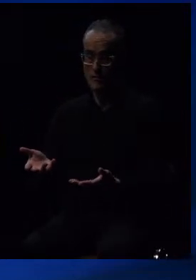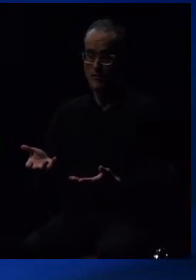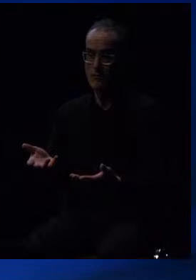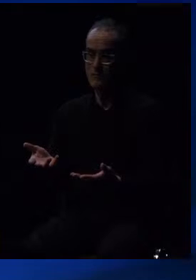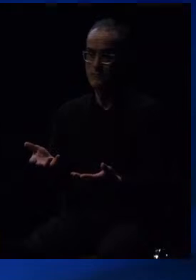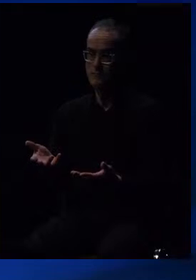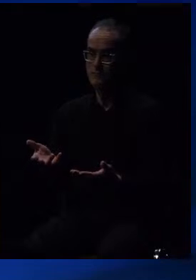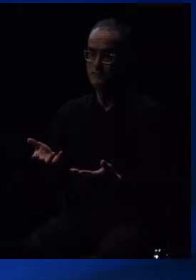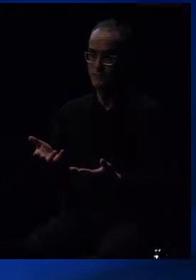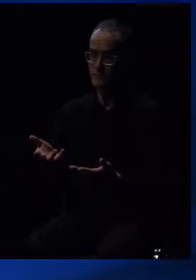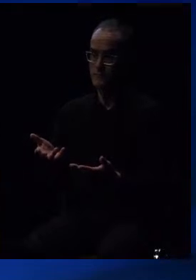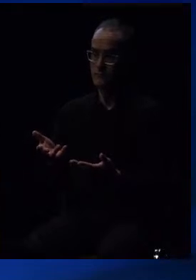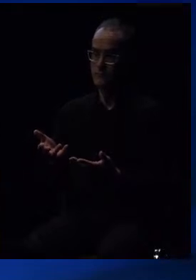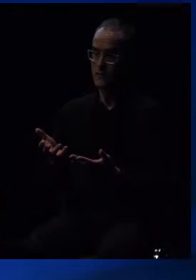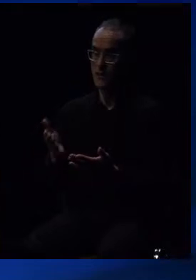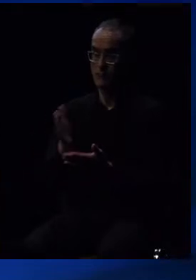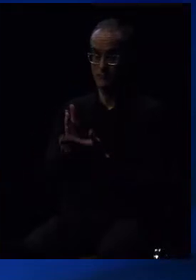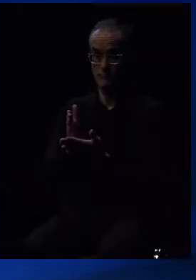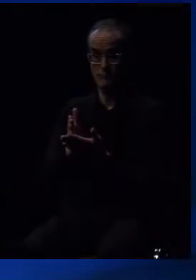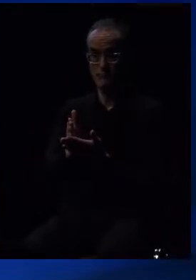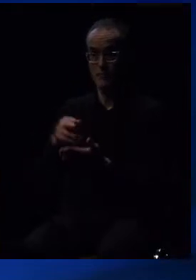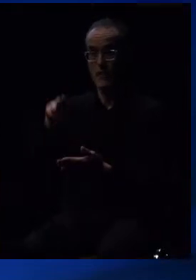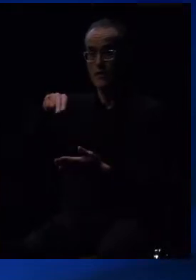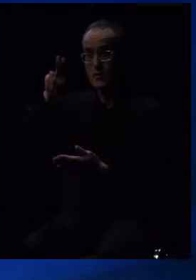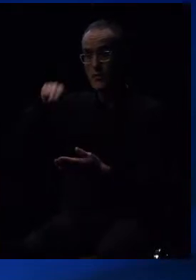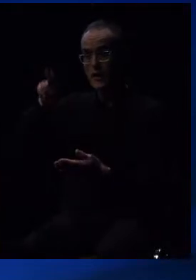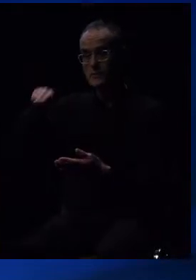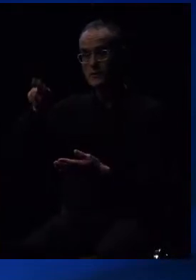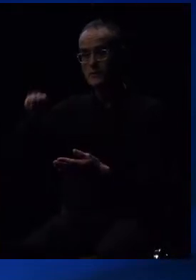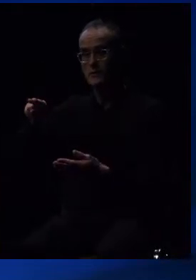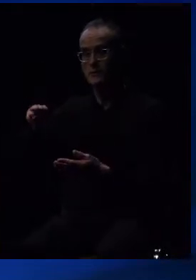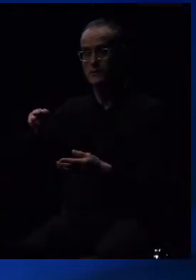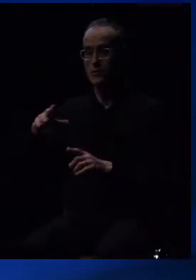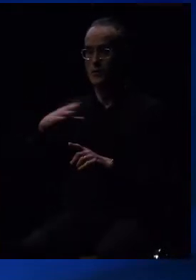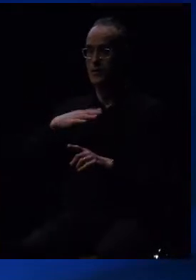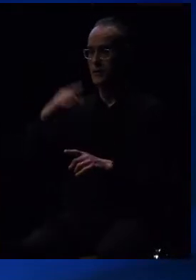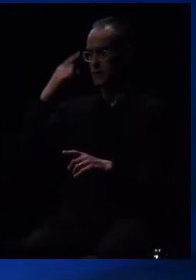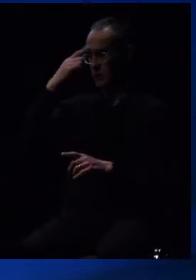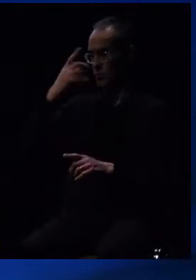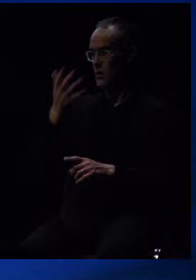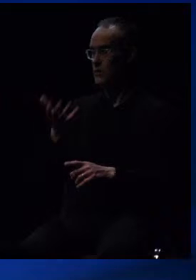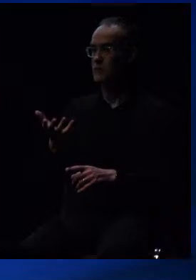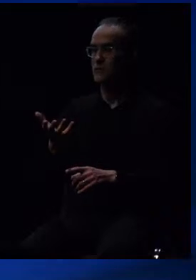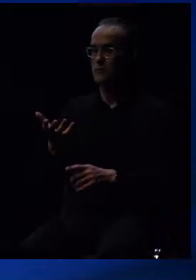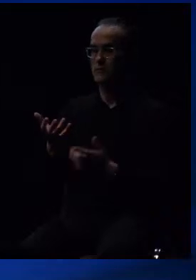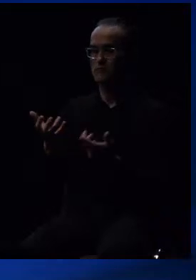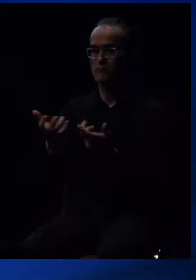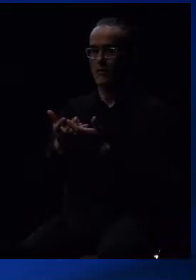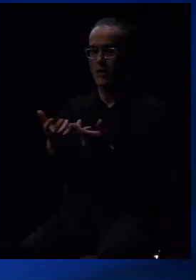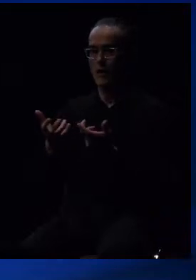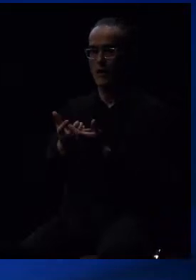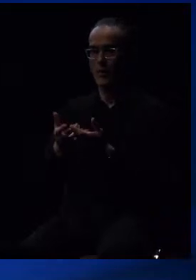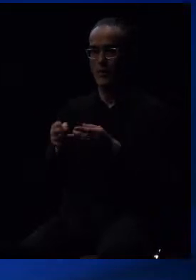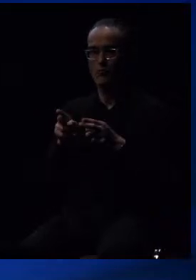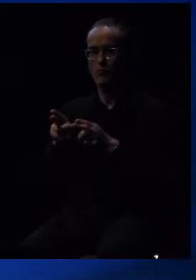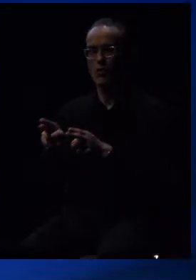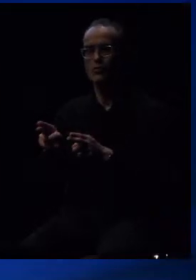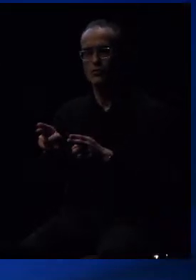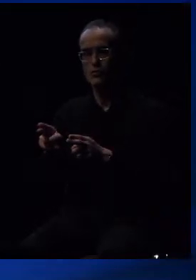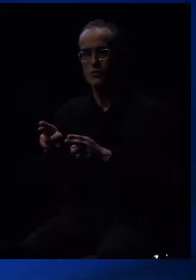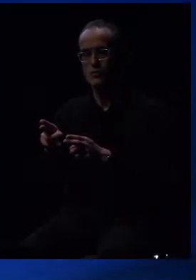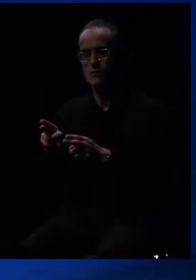And those paintings, also I was thinking, like, how could I approach it when I